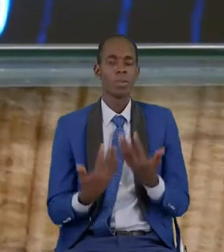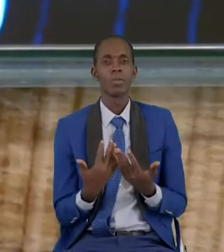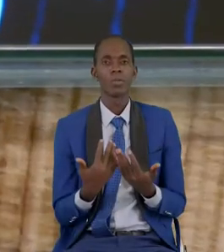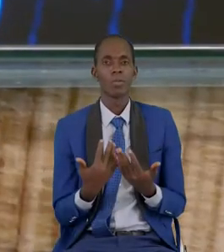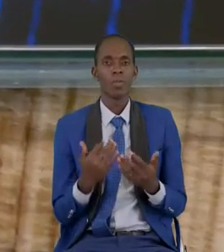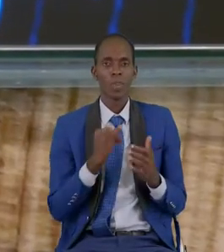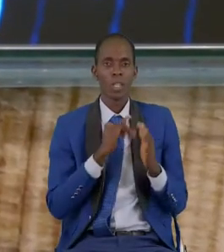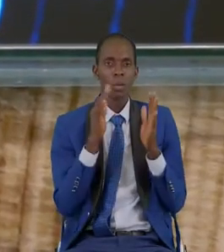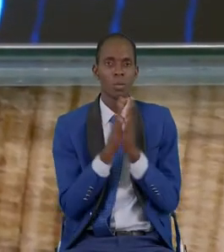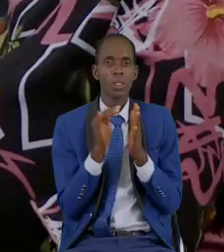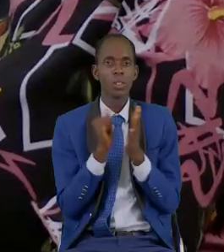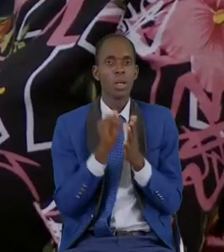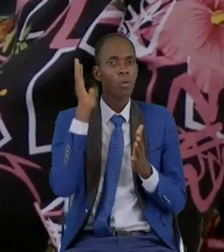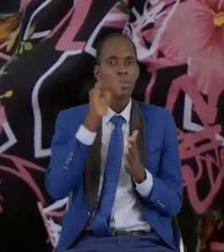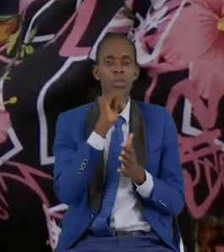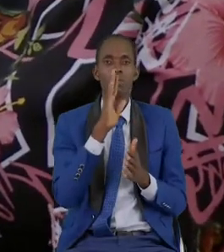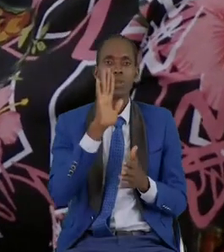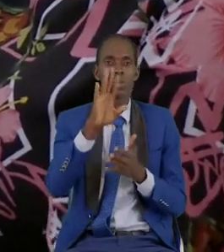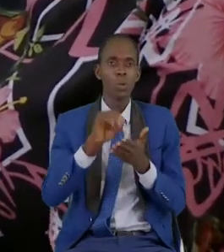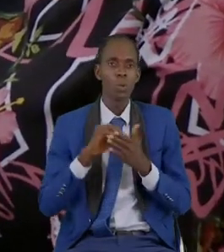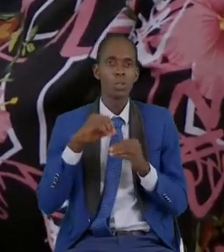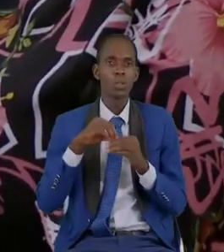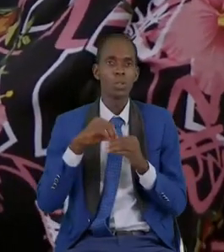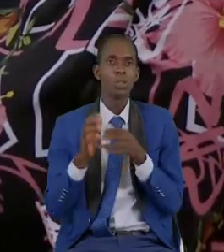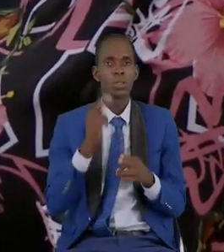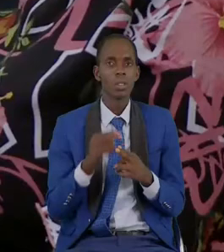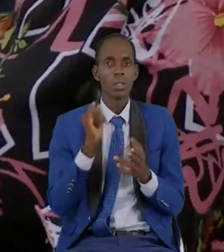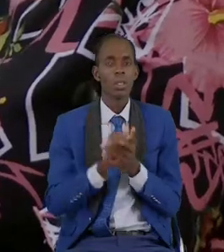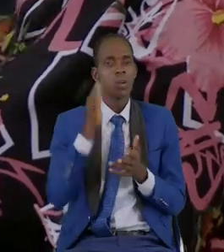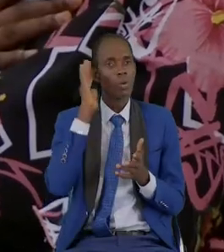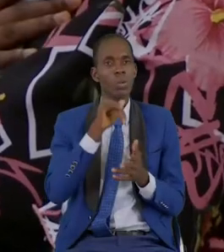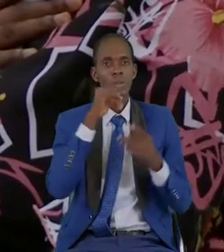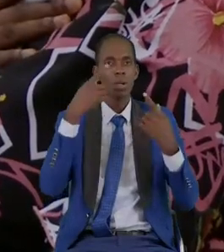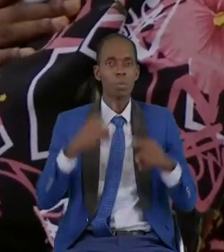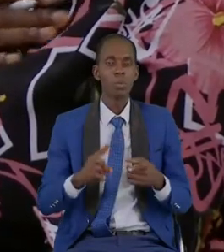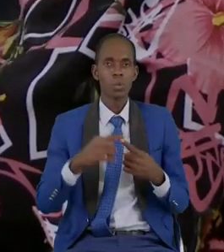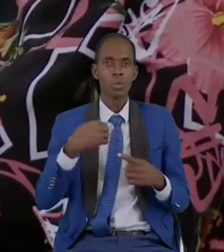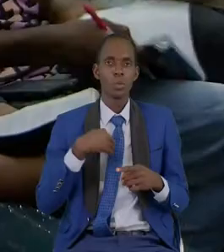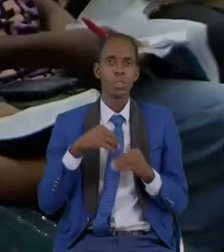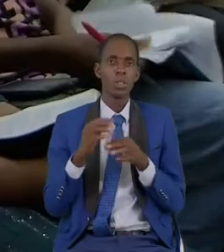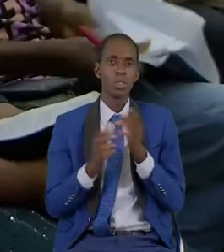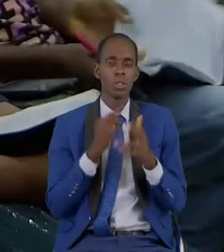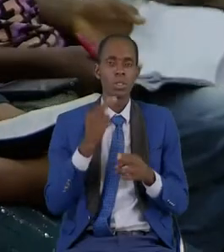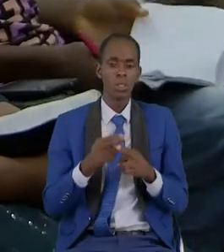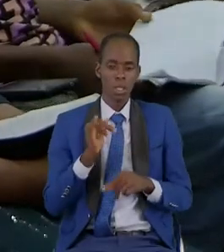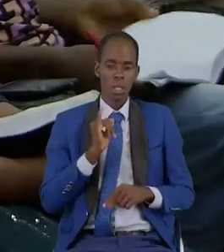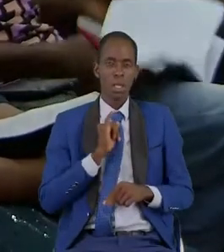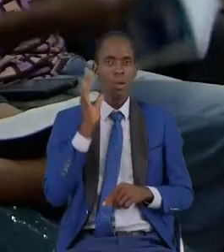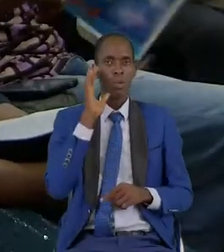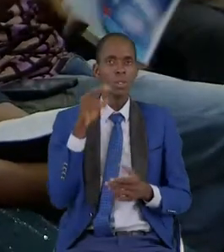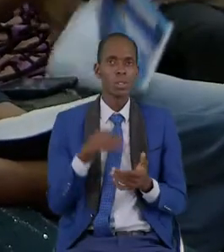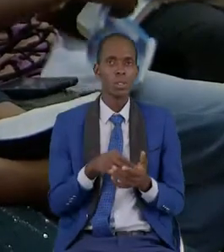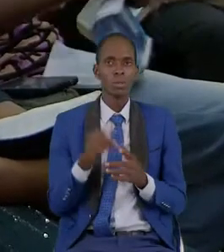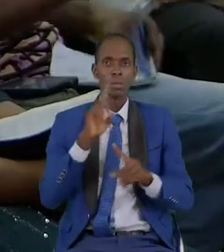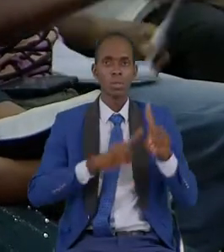will not be your lot. That will not be my lot. I will stand. I said I